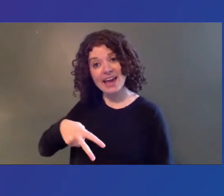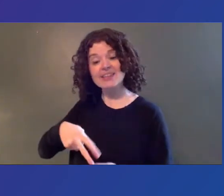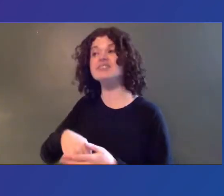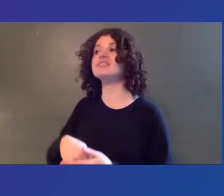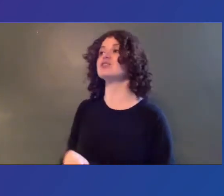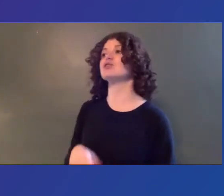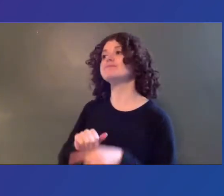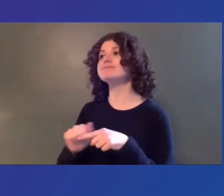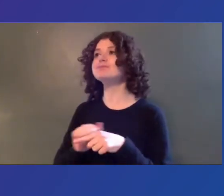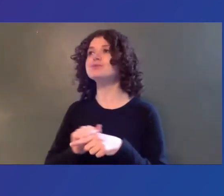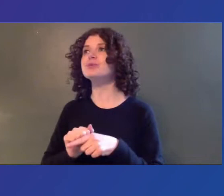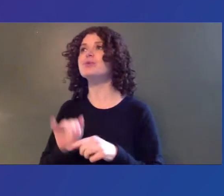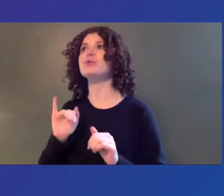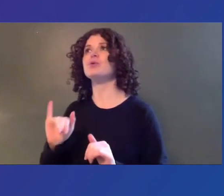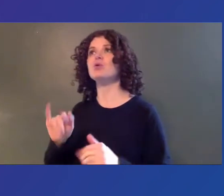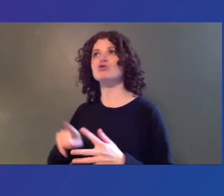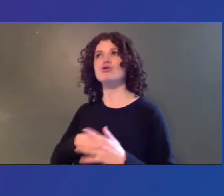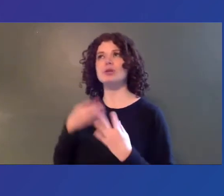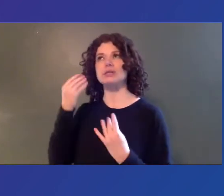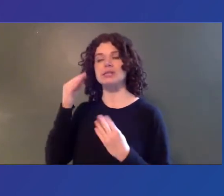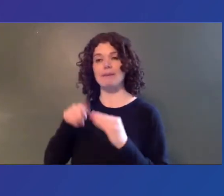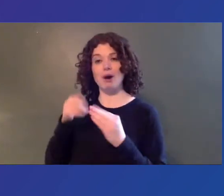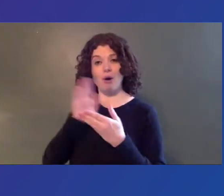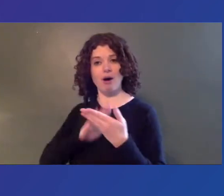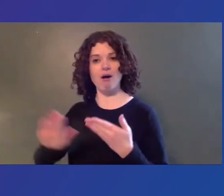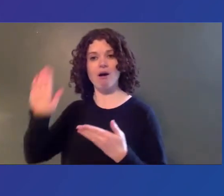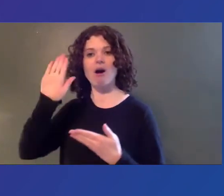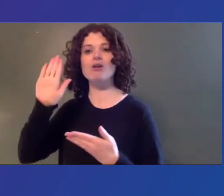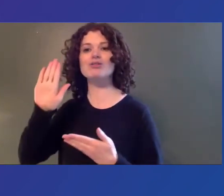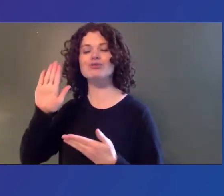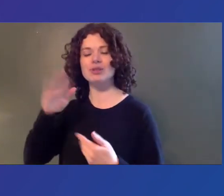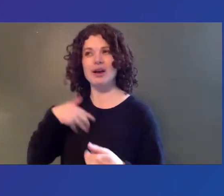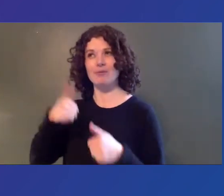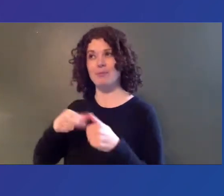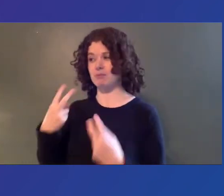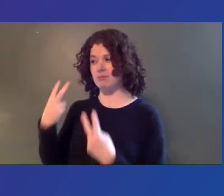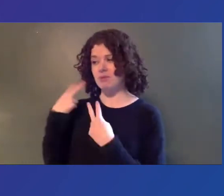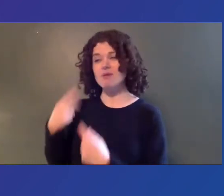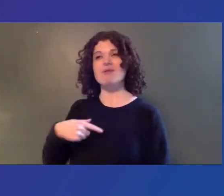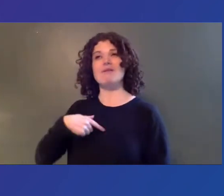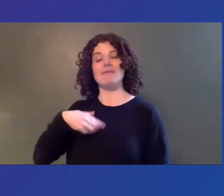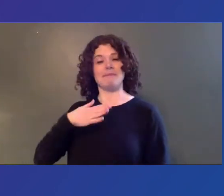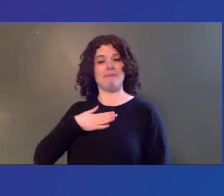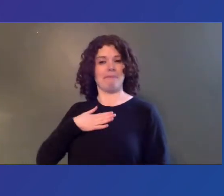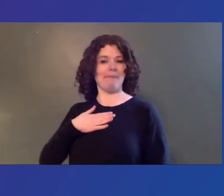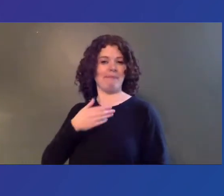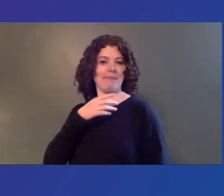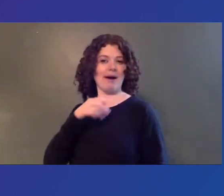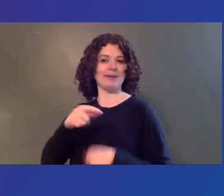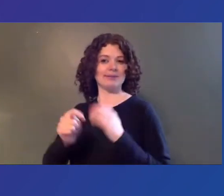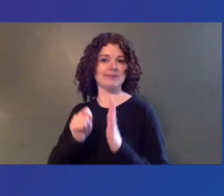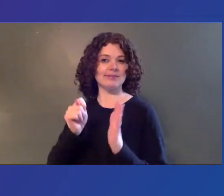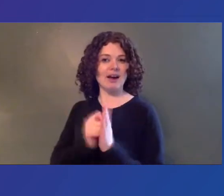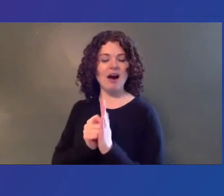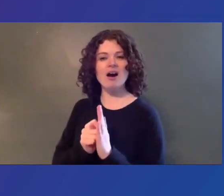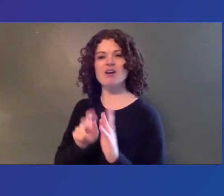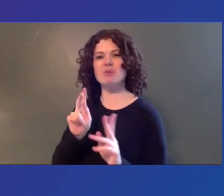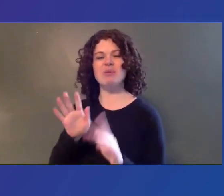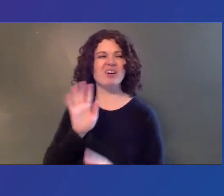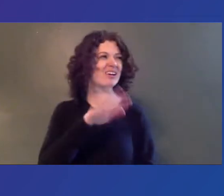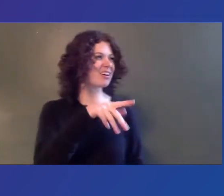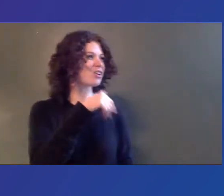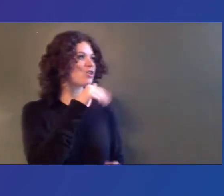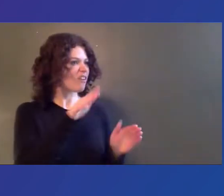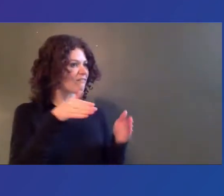college. There's this mentality, at least it was definitely in my day, a mentality that, oh, you're not focusing enough on your dancing. It's your